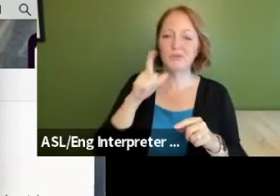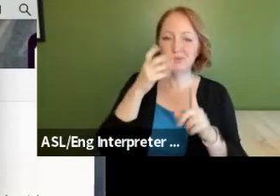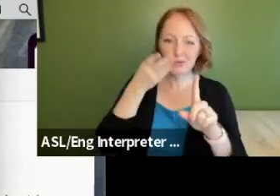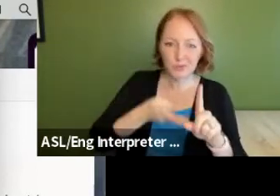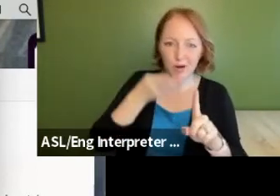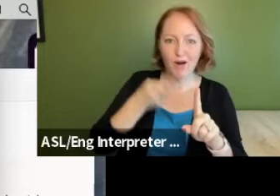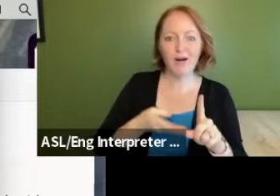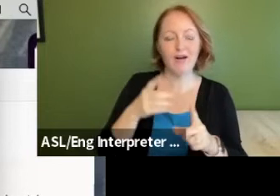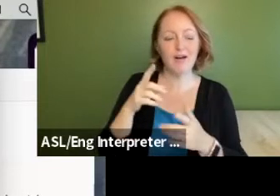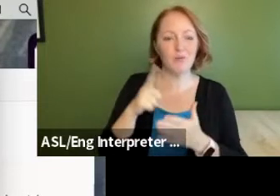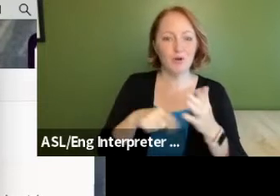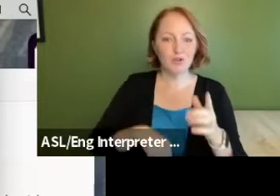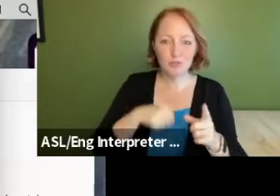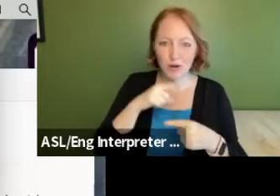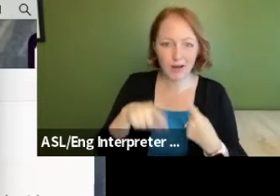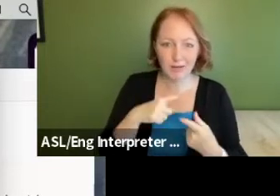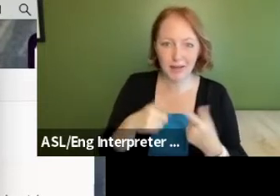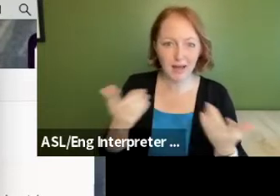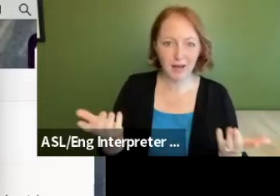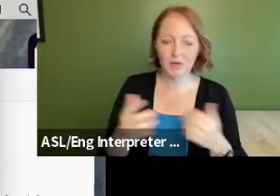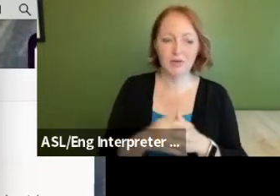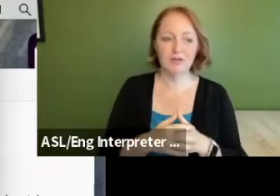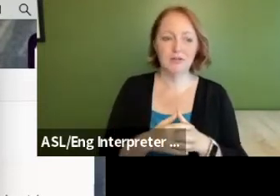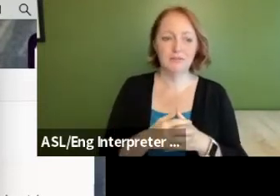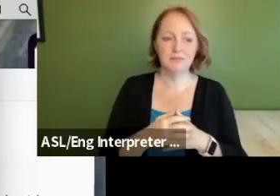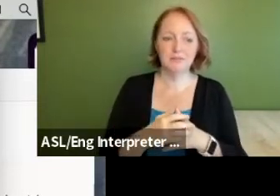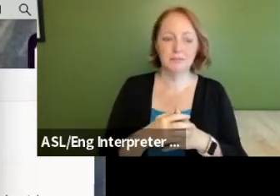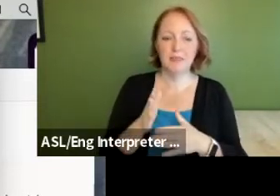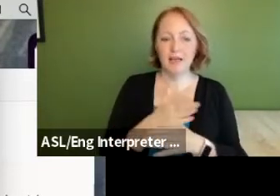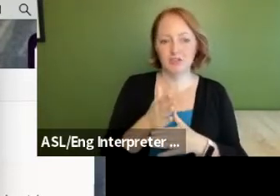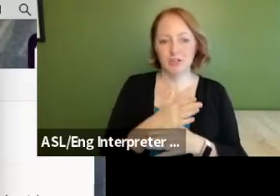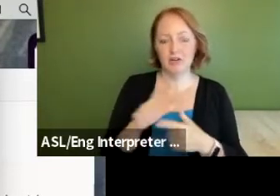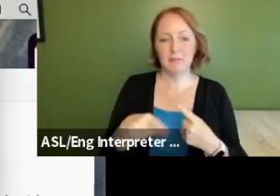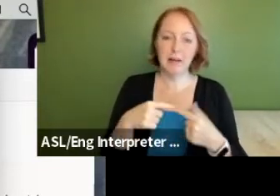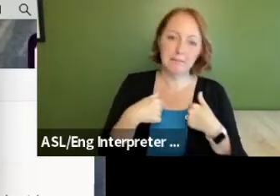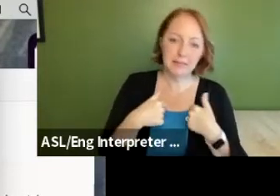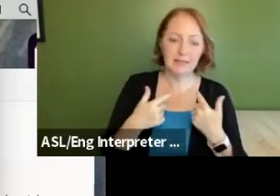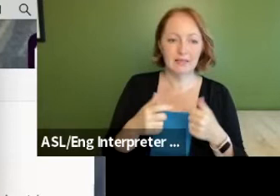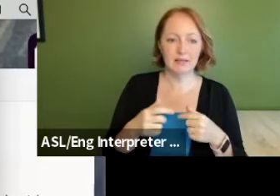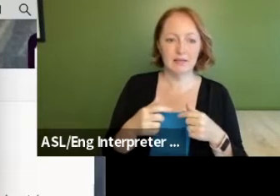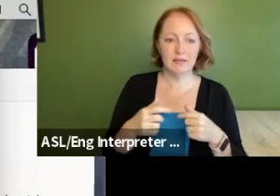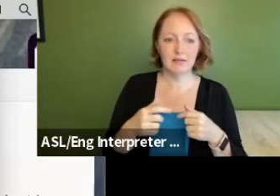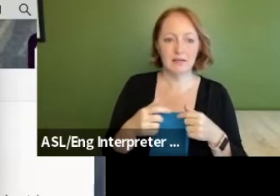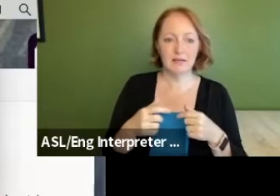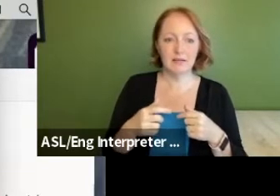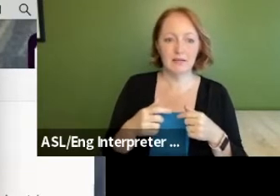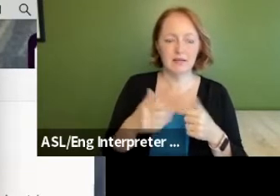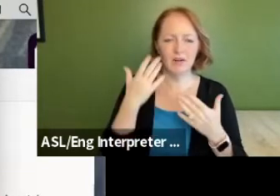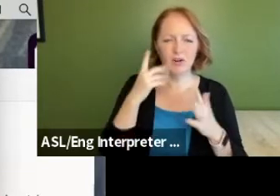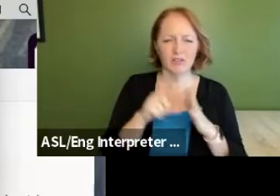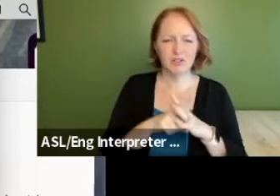the things that you're proud of. And so I, you know, shared some things for me. So like being, I don't know if it's showing